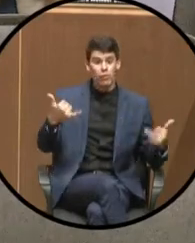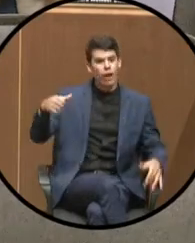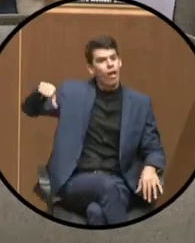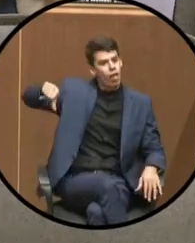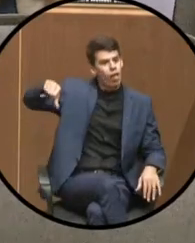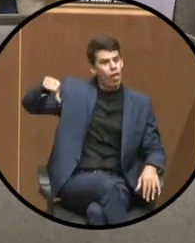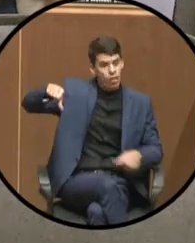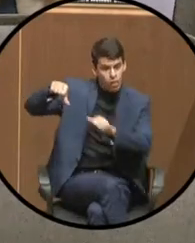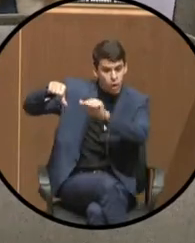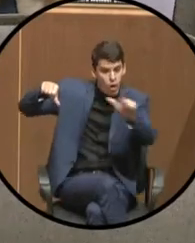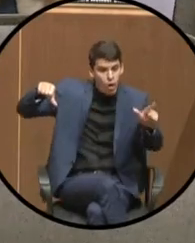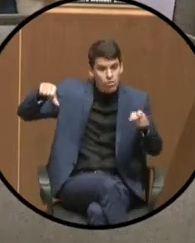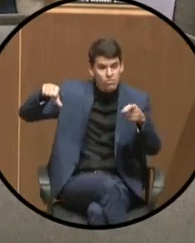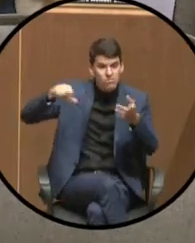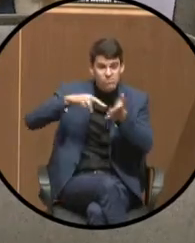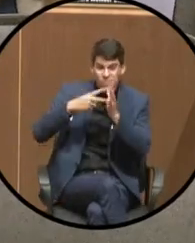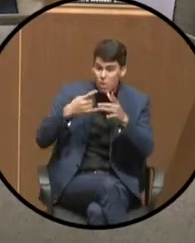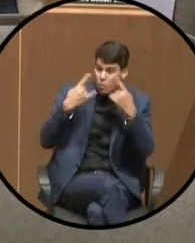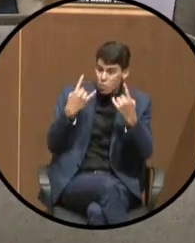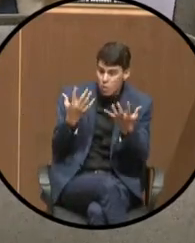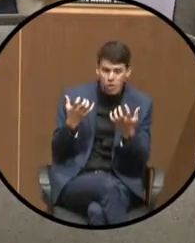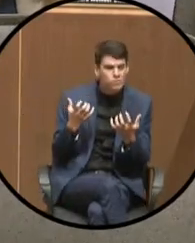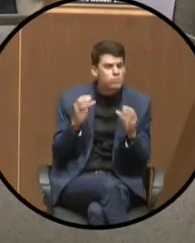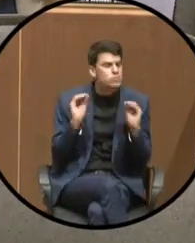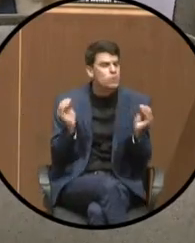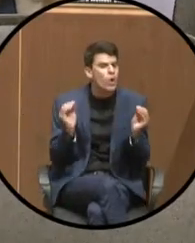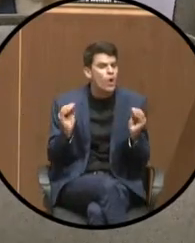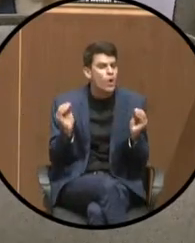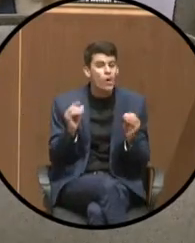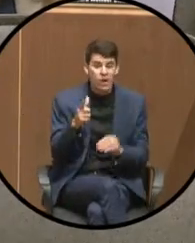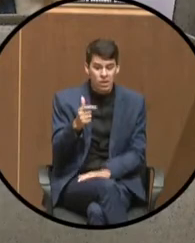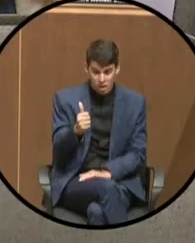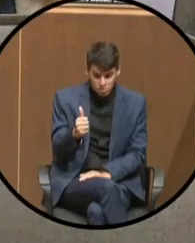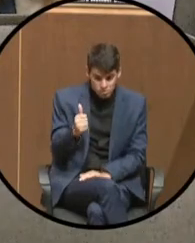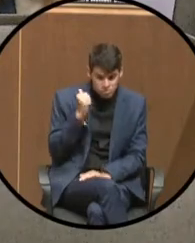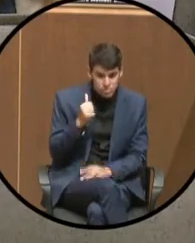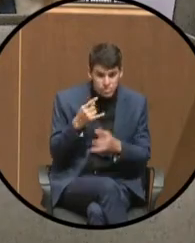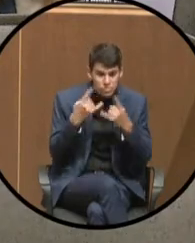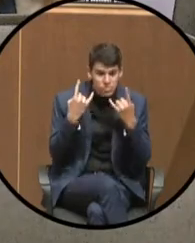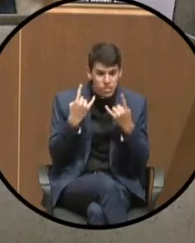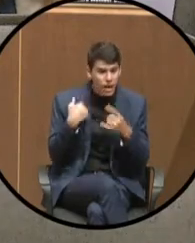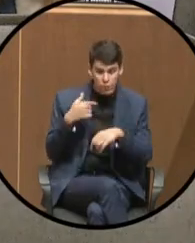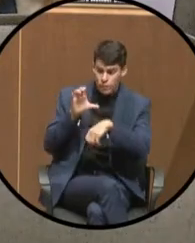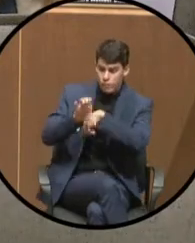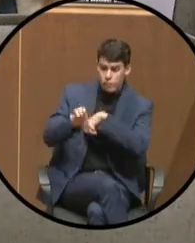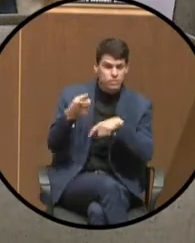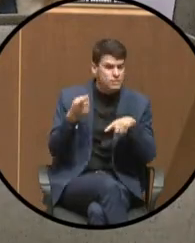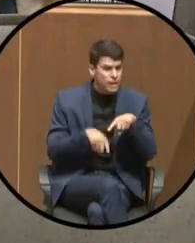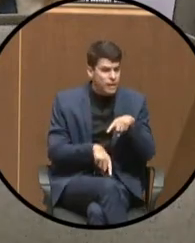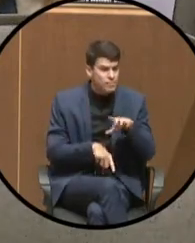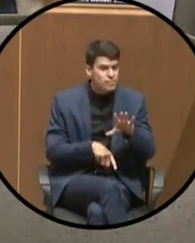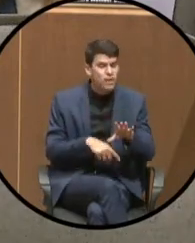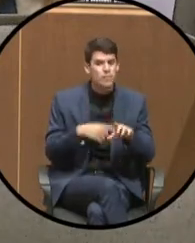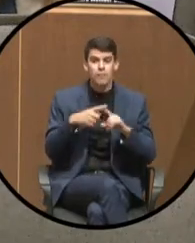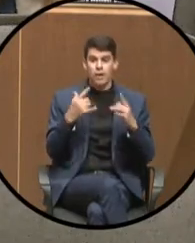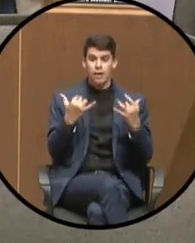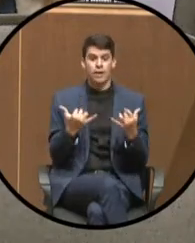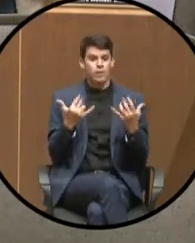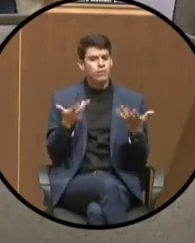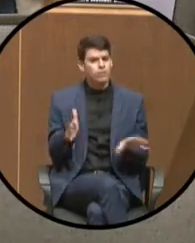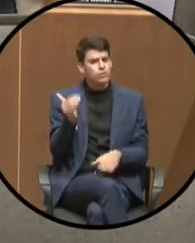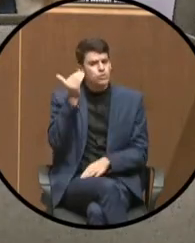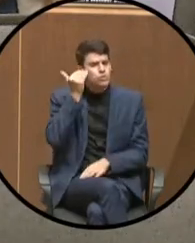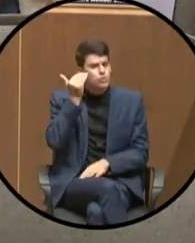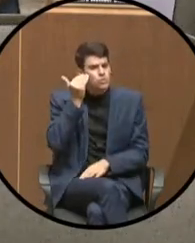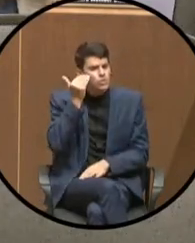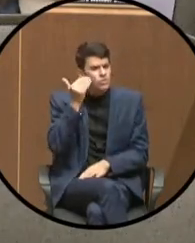now, they don't want to wear a mask and they're not going to. And we can't force them, and I understand that. But at this point, we know